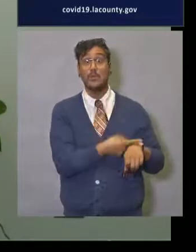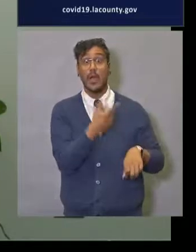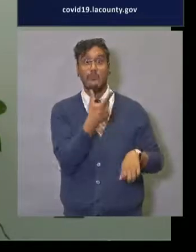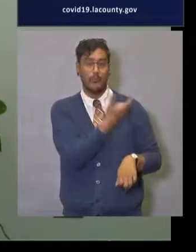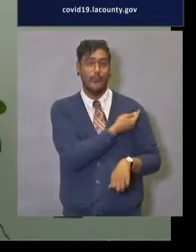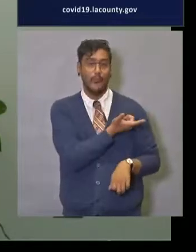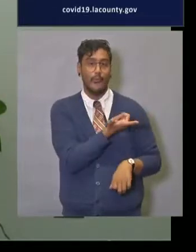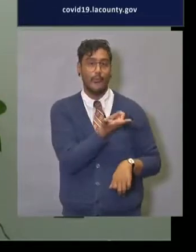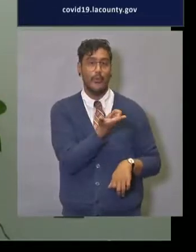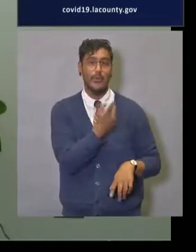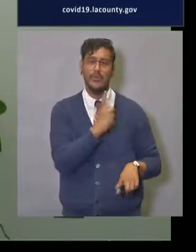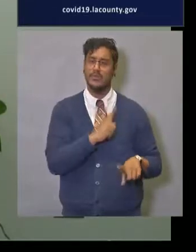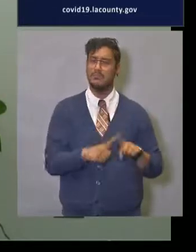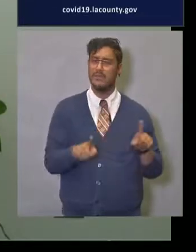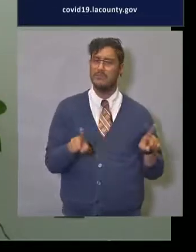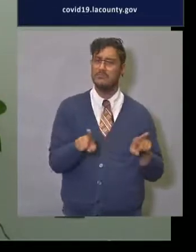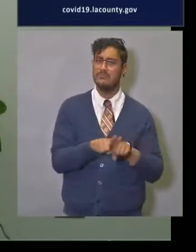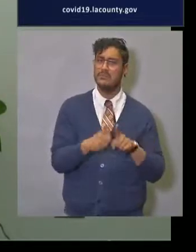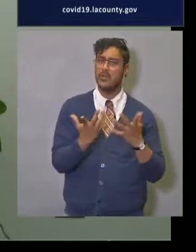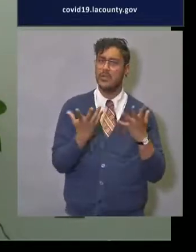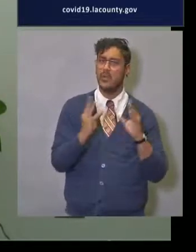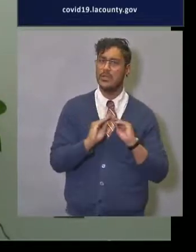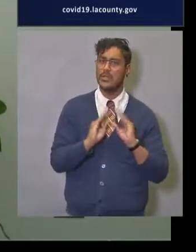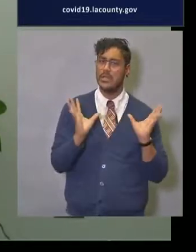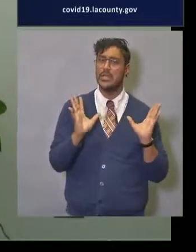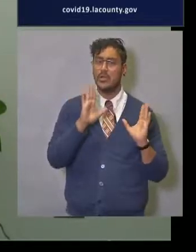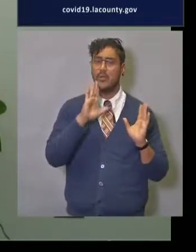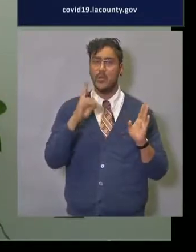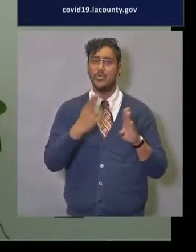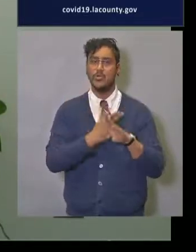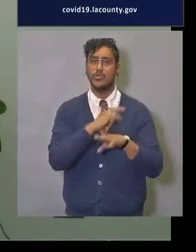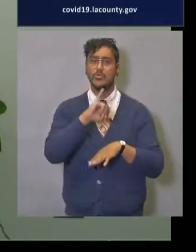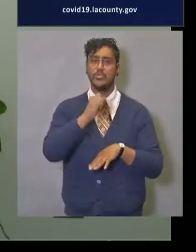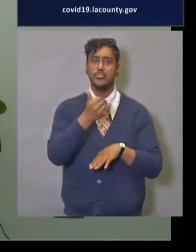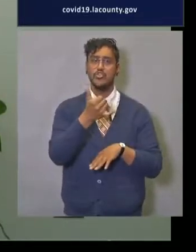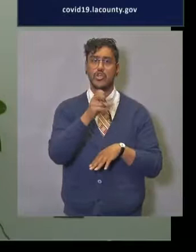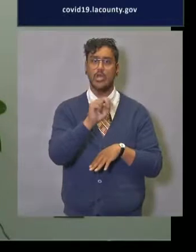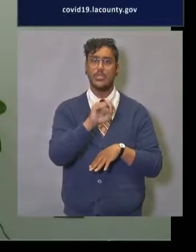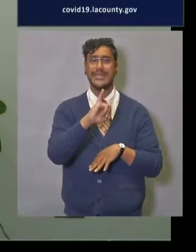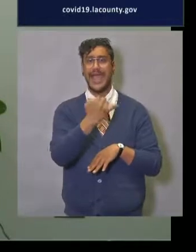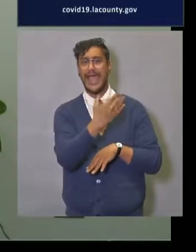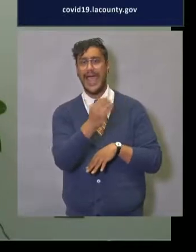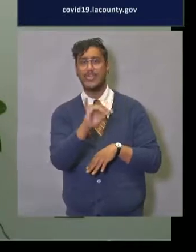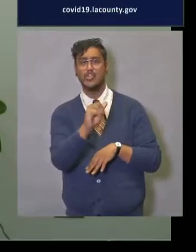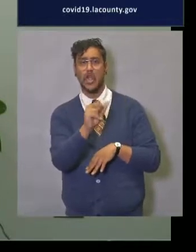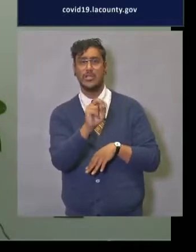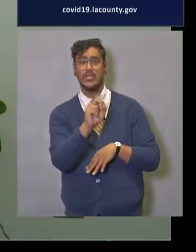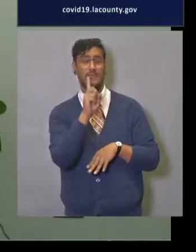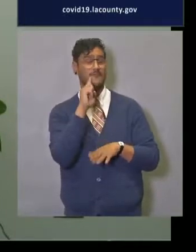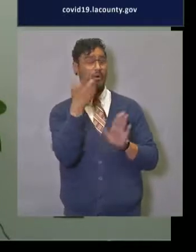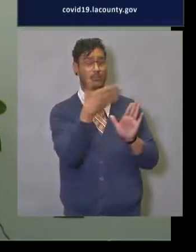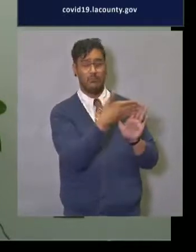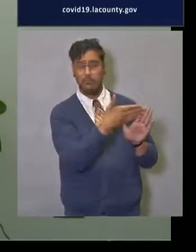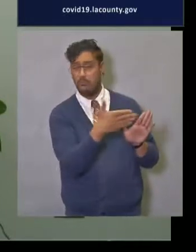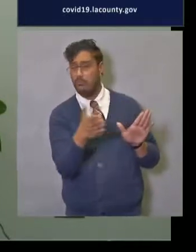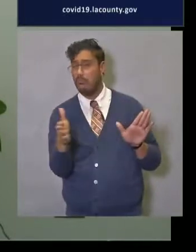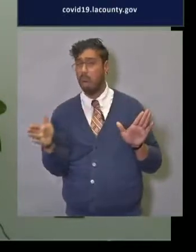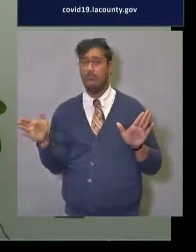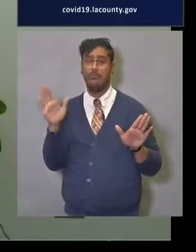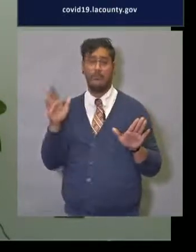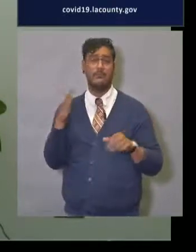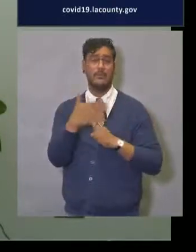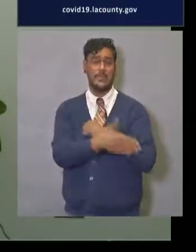to be very clear that we'll be using Johnson & Johnson at all of our sites all across the county because it's a very